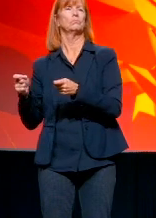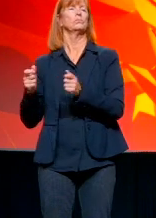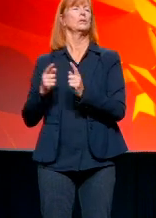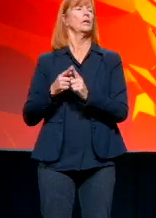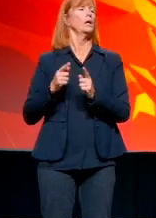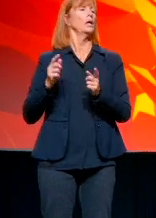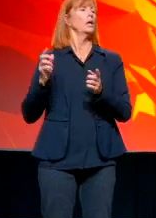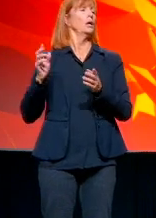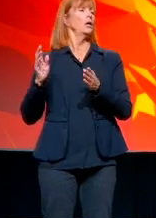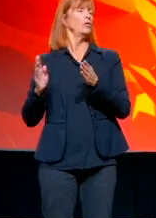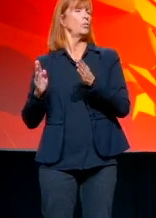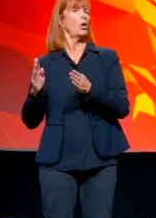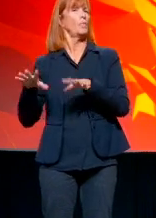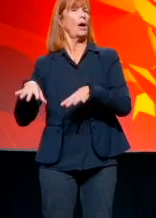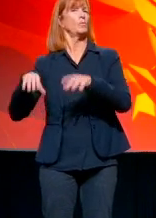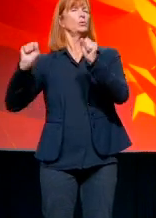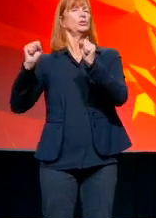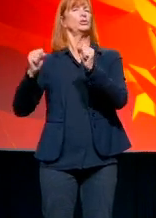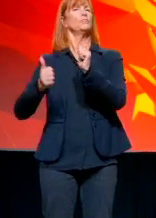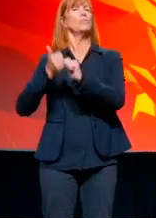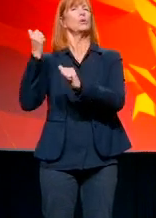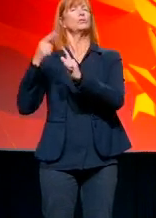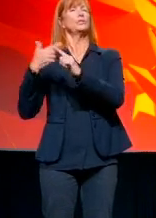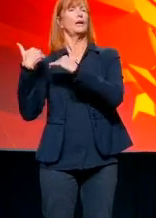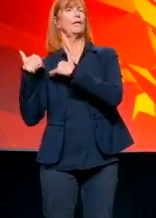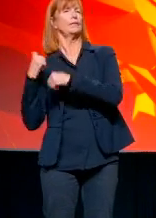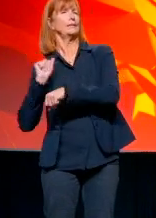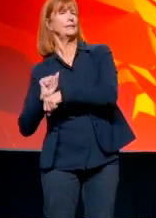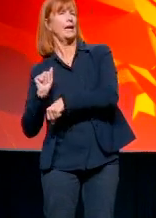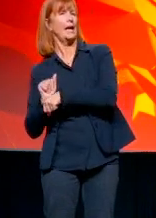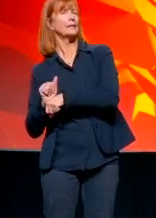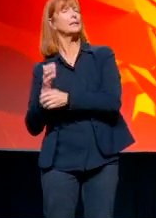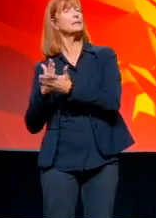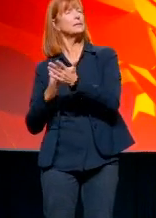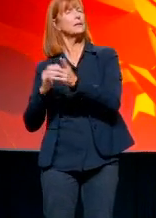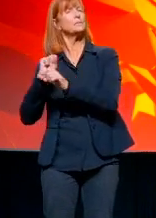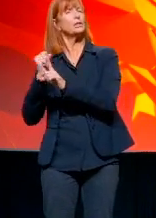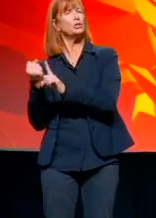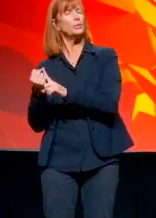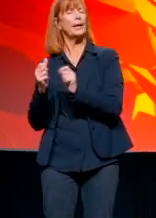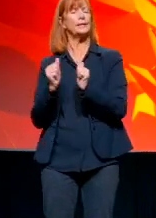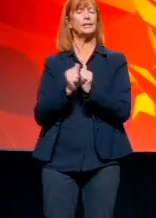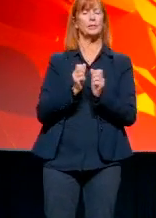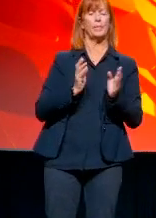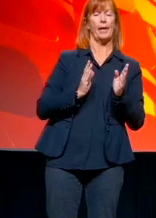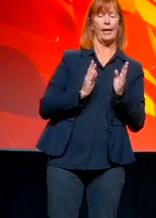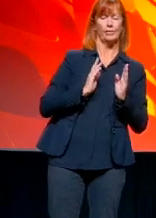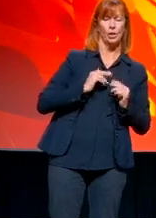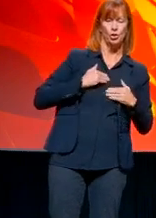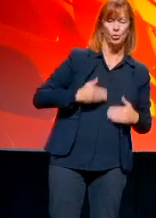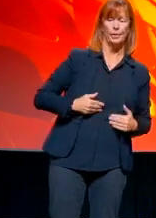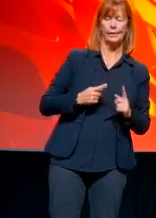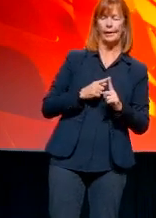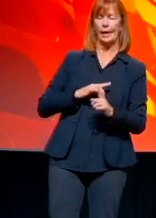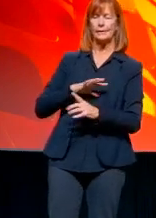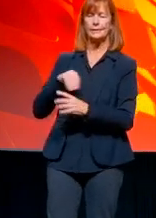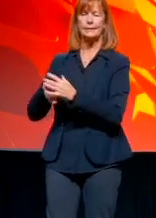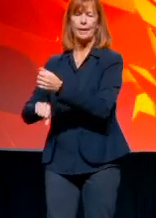bulk of the task, but like when there's like corner cases and difficult situations, the human can step in and take over and then kind of like